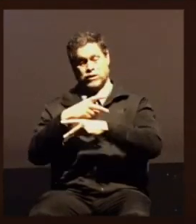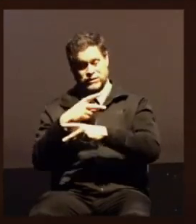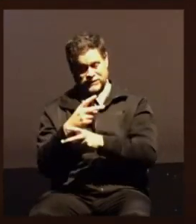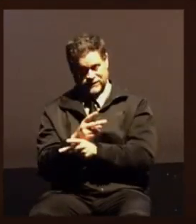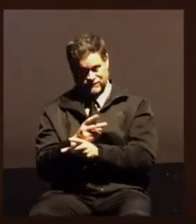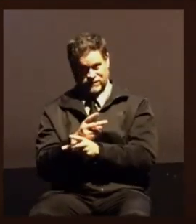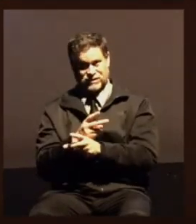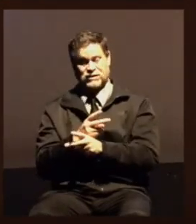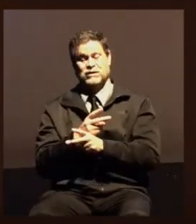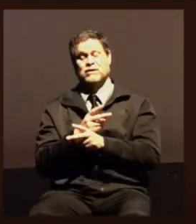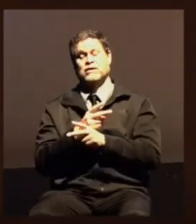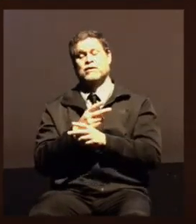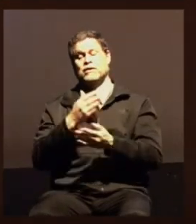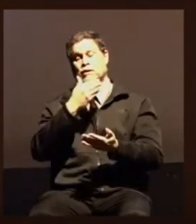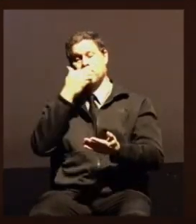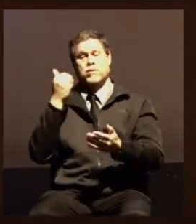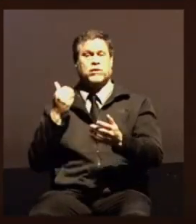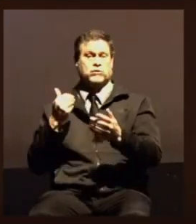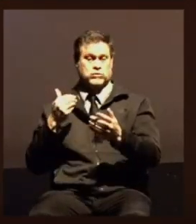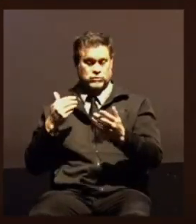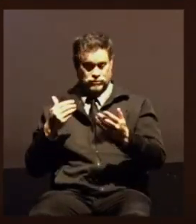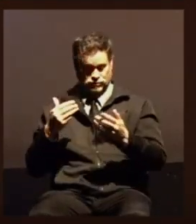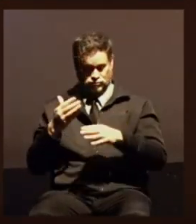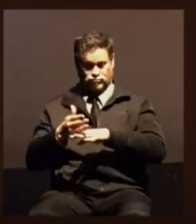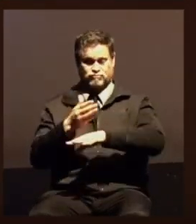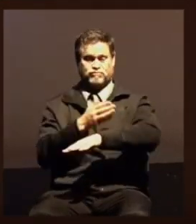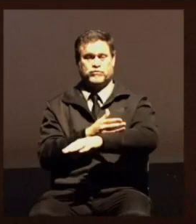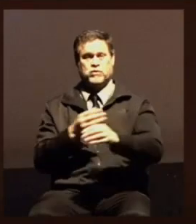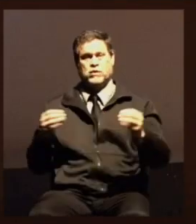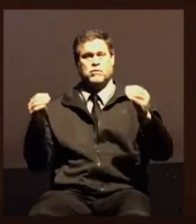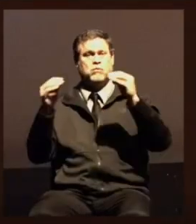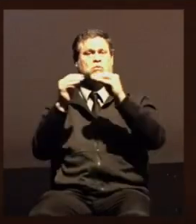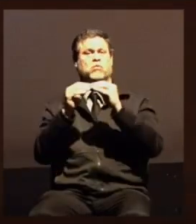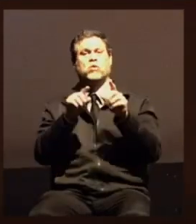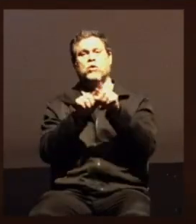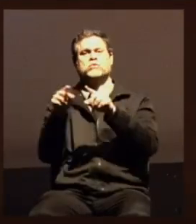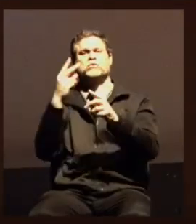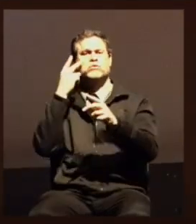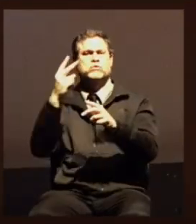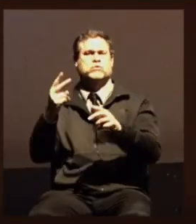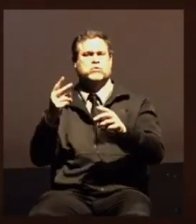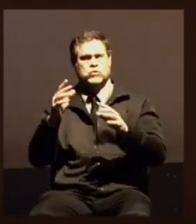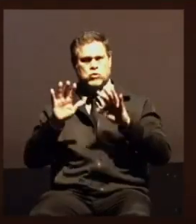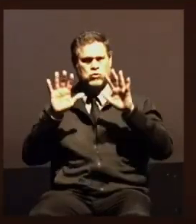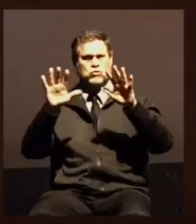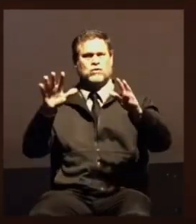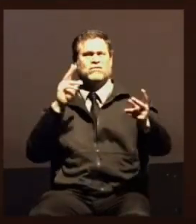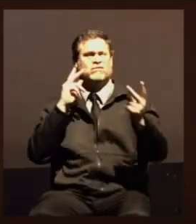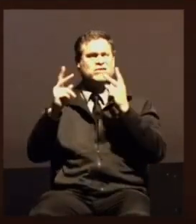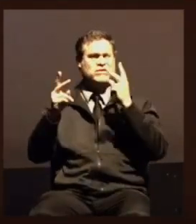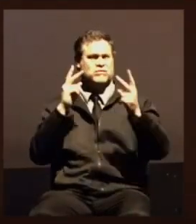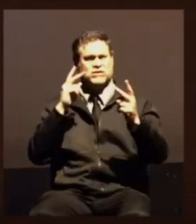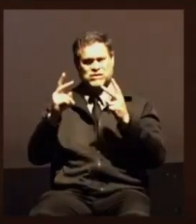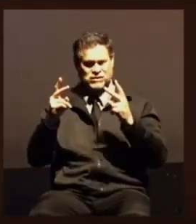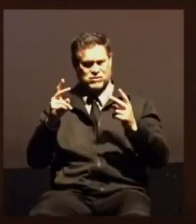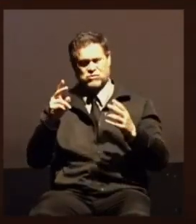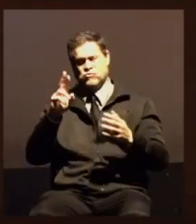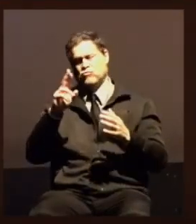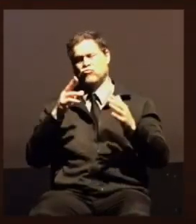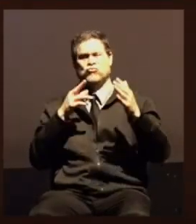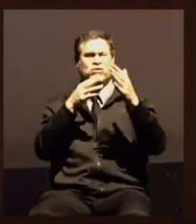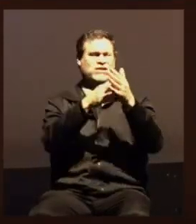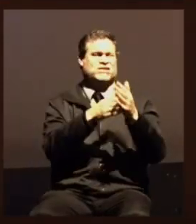productivity, efficiency, and more. Though we also saw great visibility in racism,